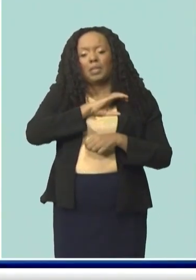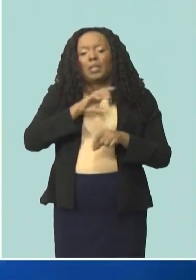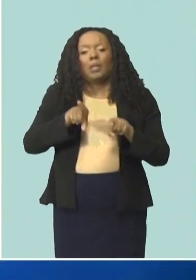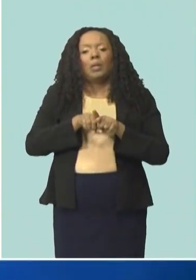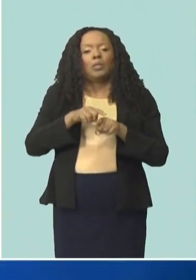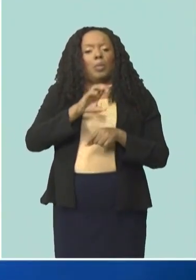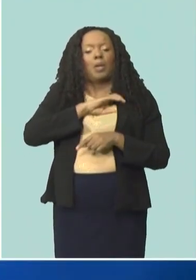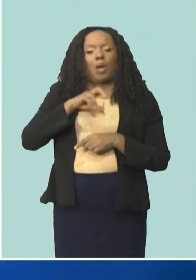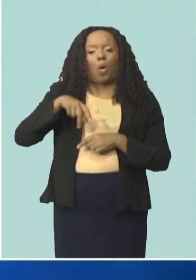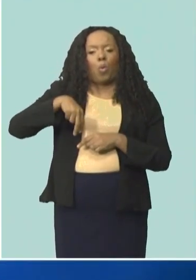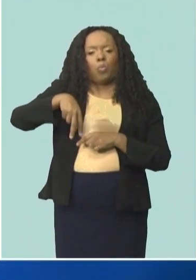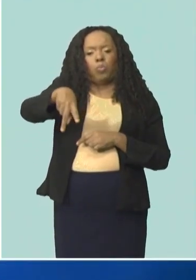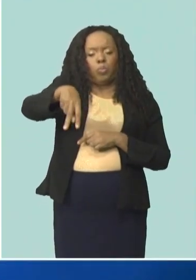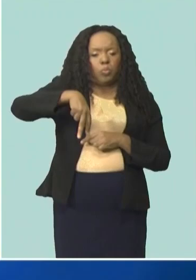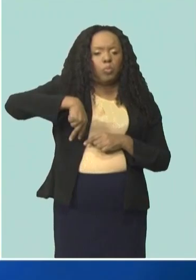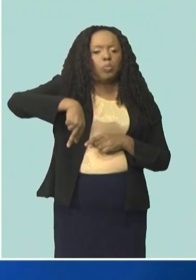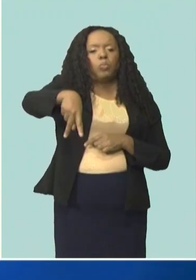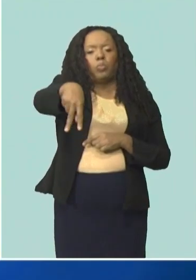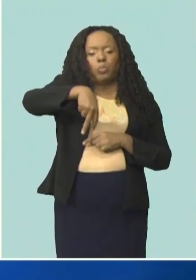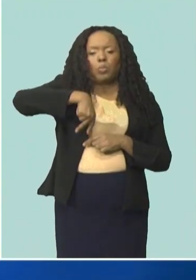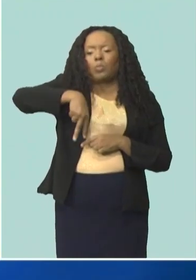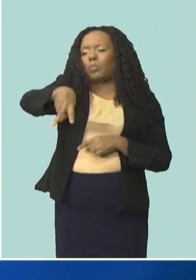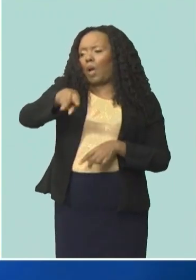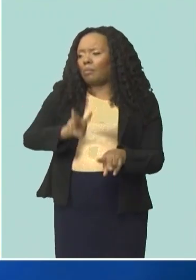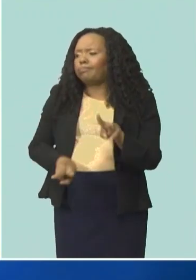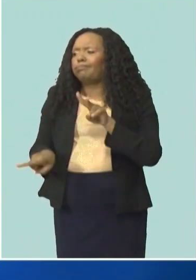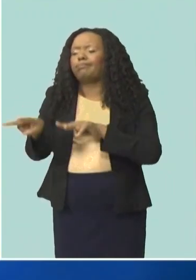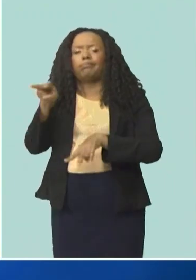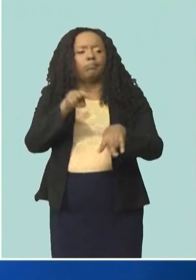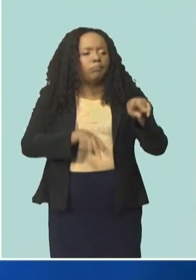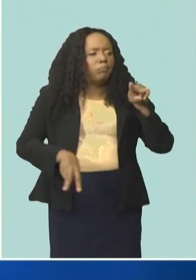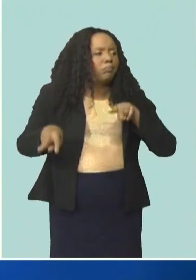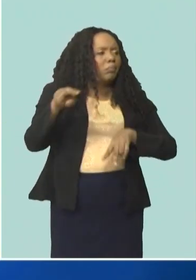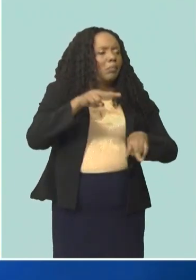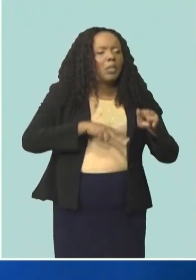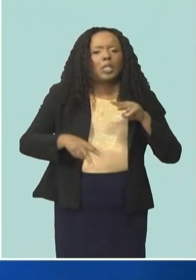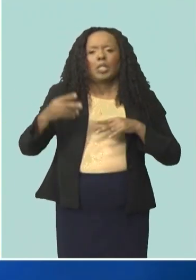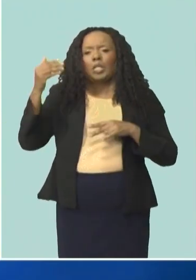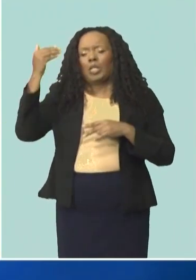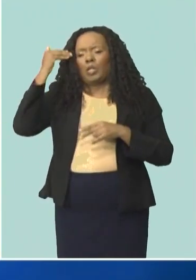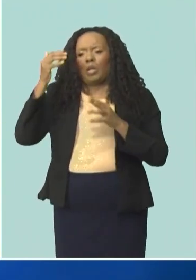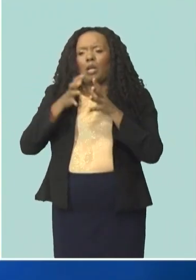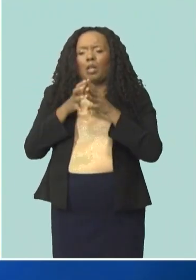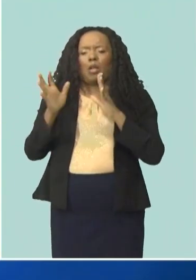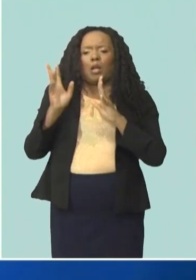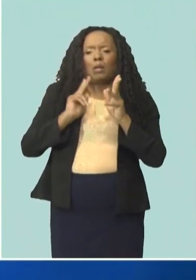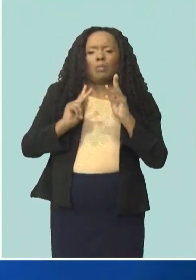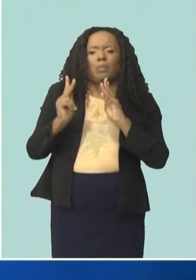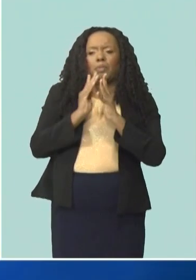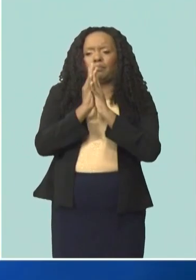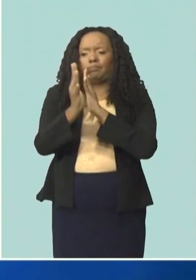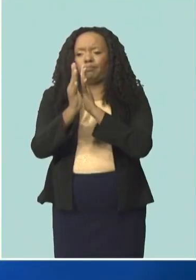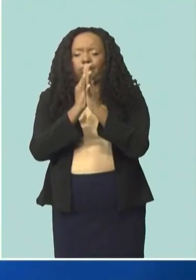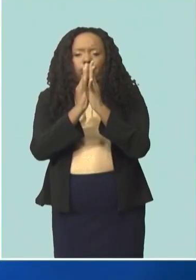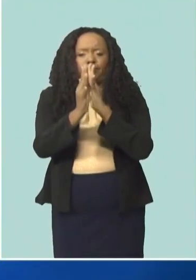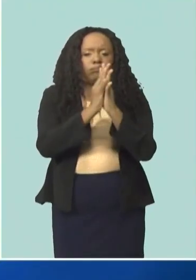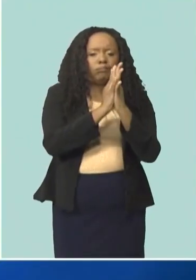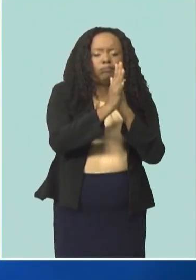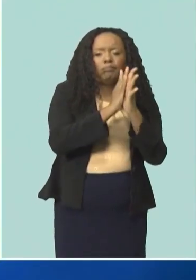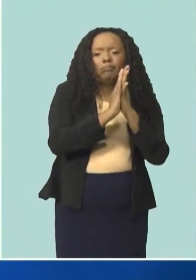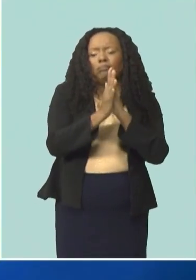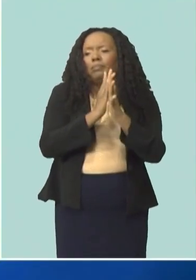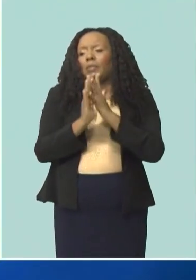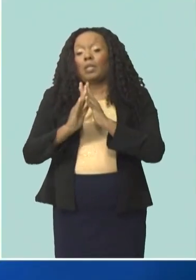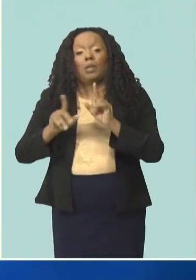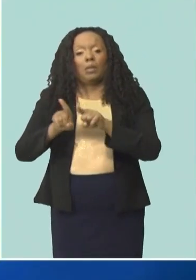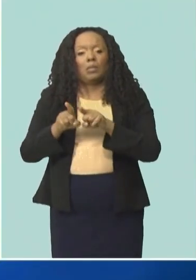currently. We believe that the congestion in Bridgetown is caused by persons who are illegally parked. So